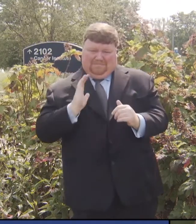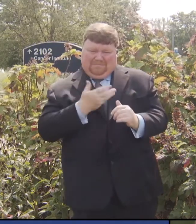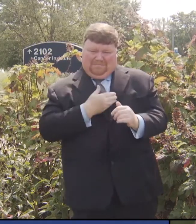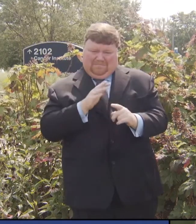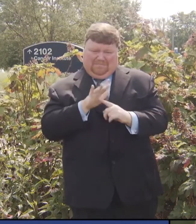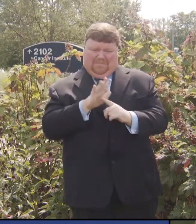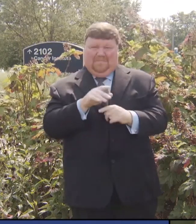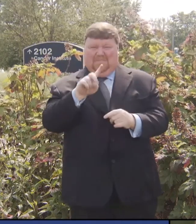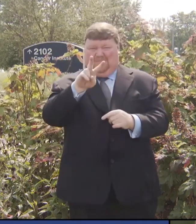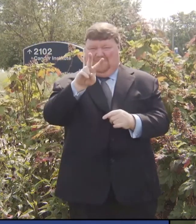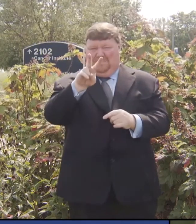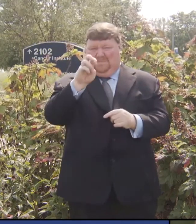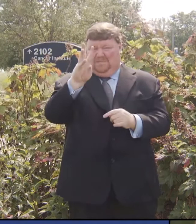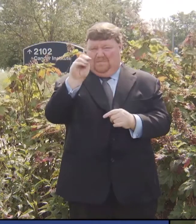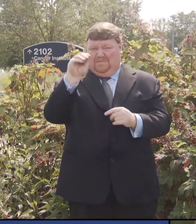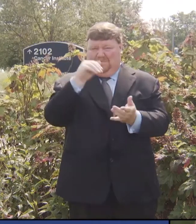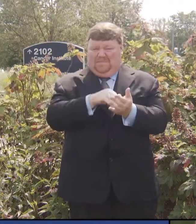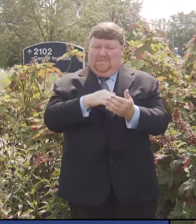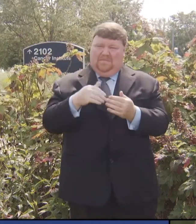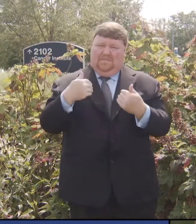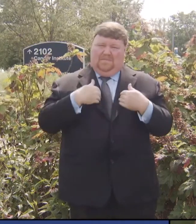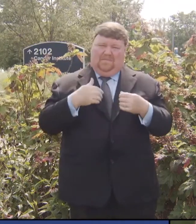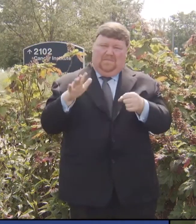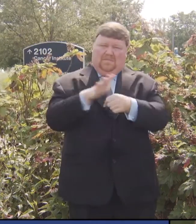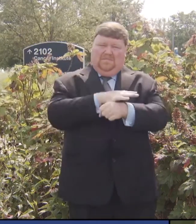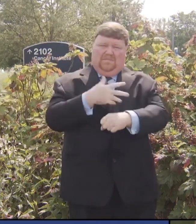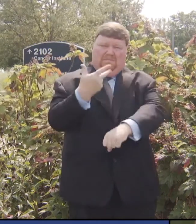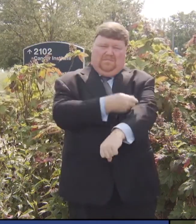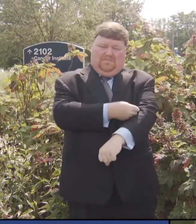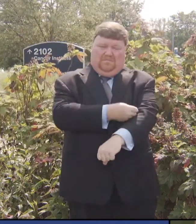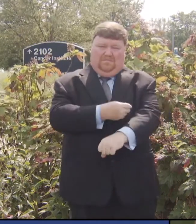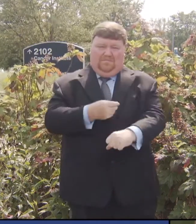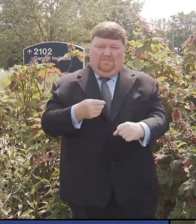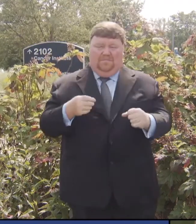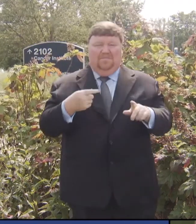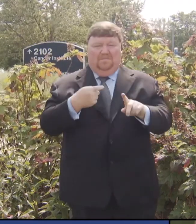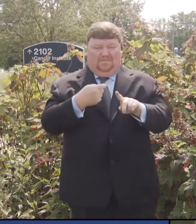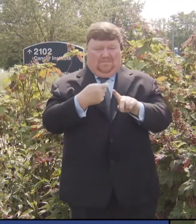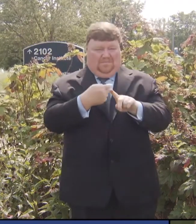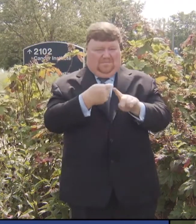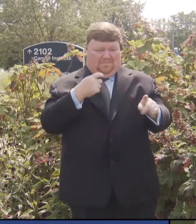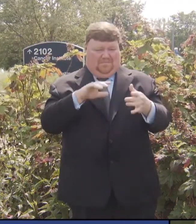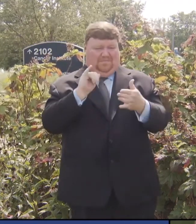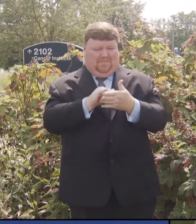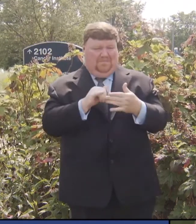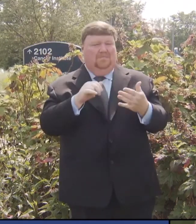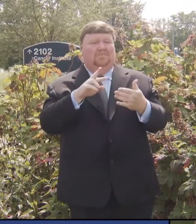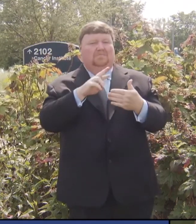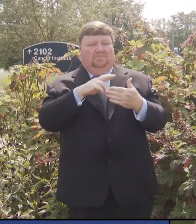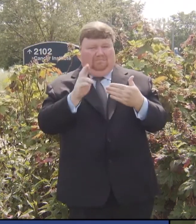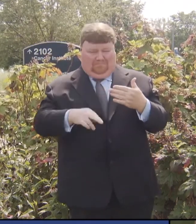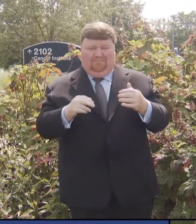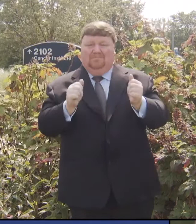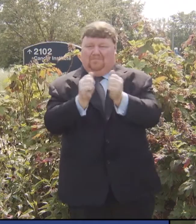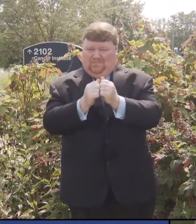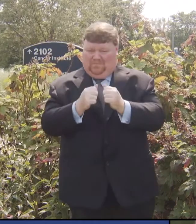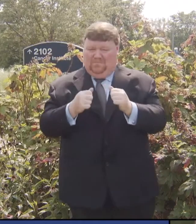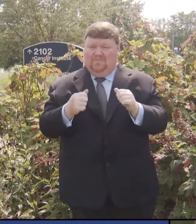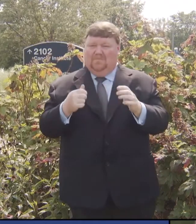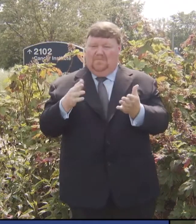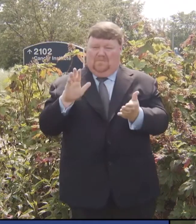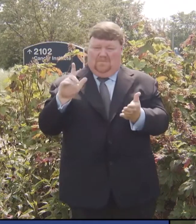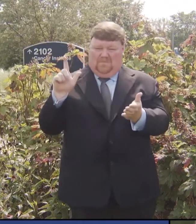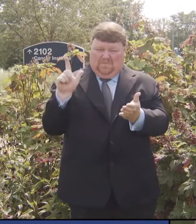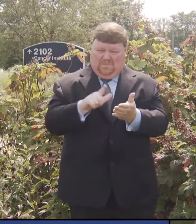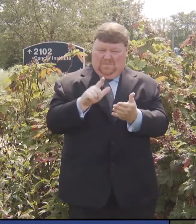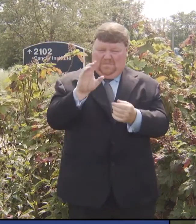over 260,000, are fully vaccinated. As a result of this, with these relatively lower rates